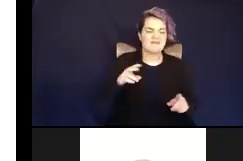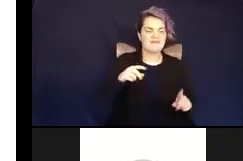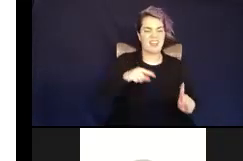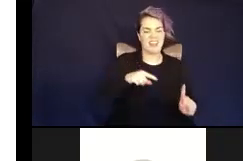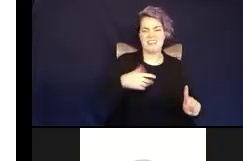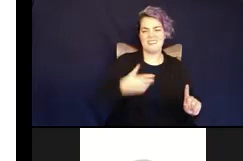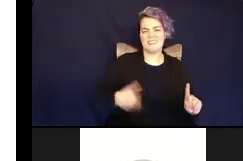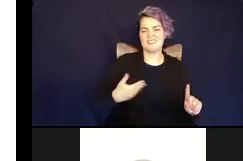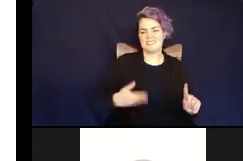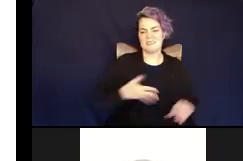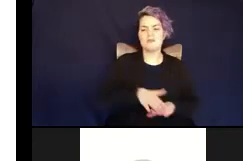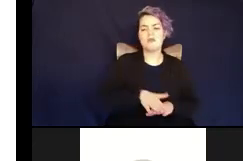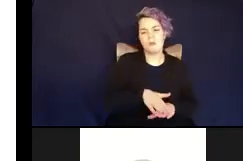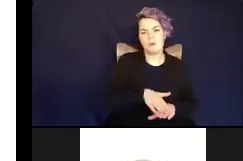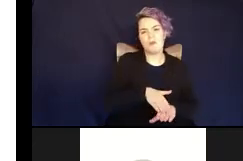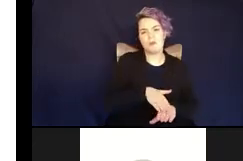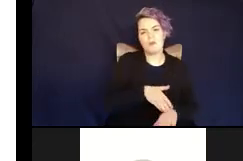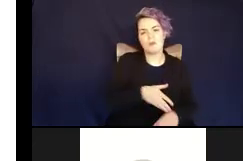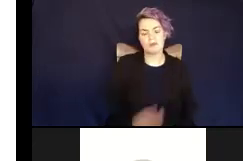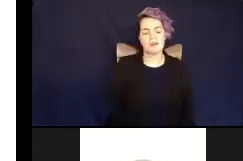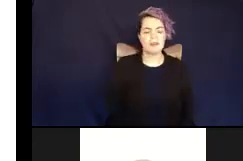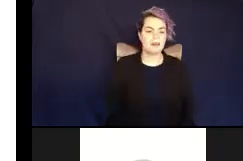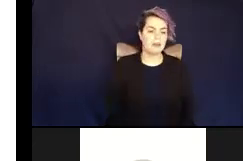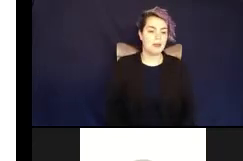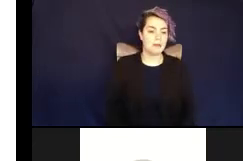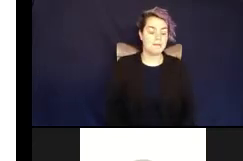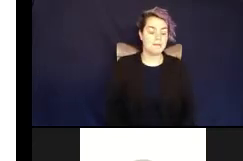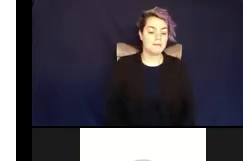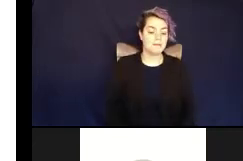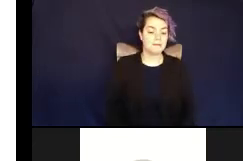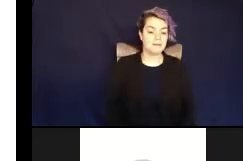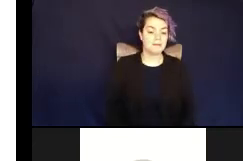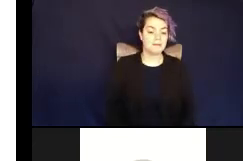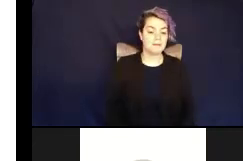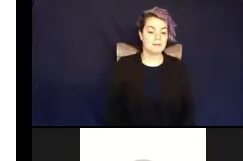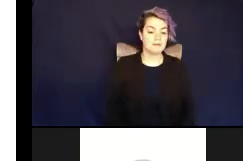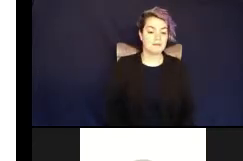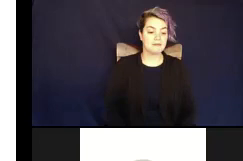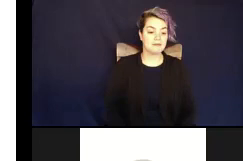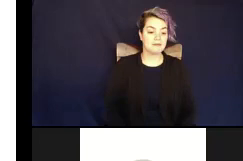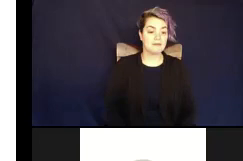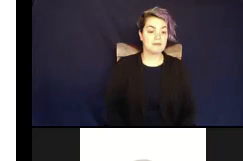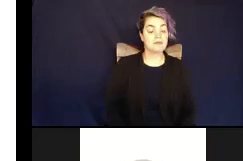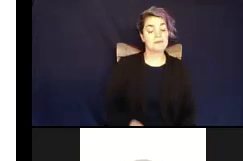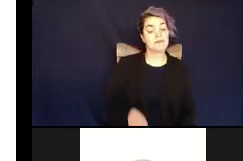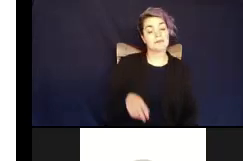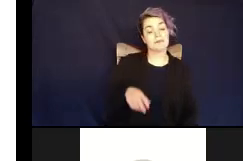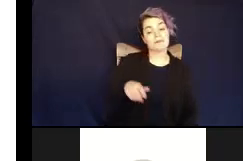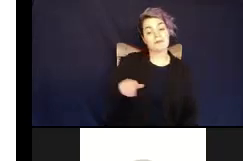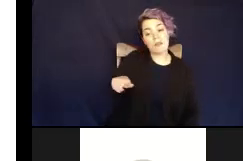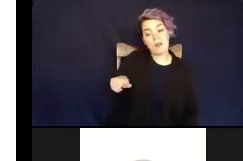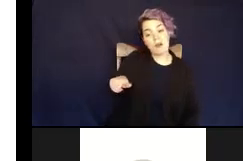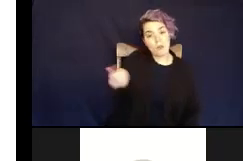happening. And then some things, many things can be done on the phone or on